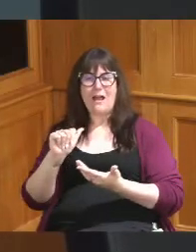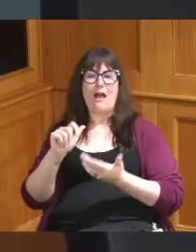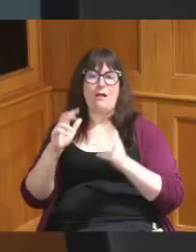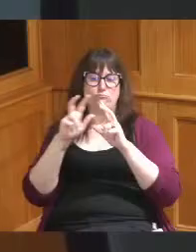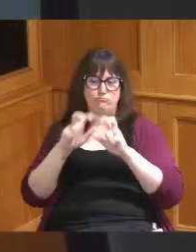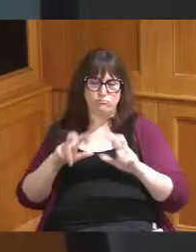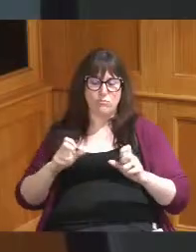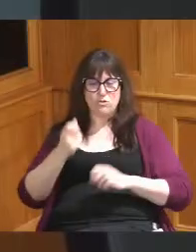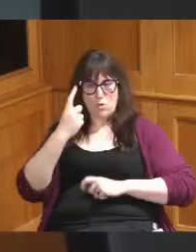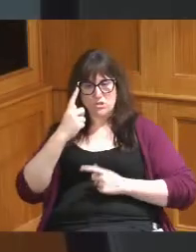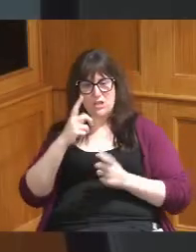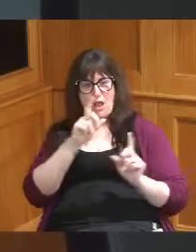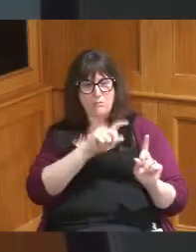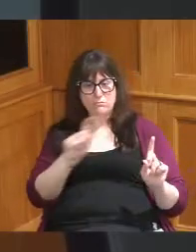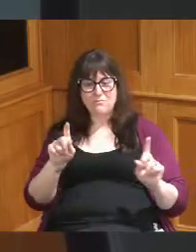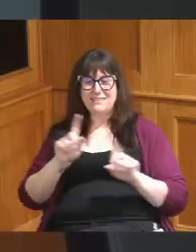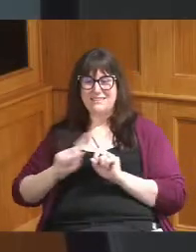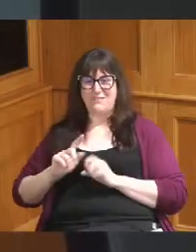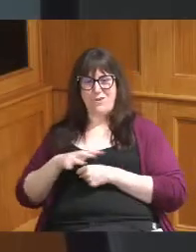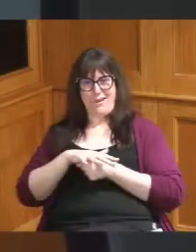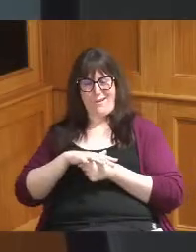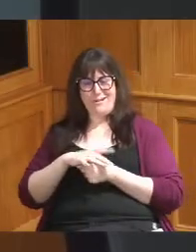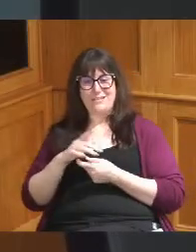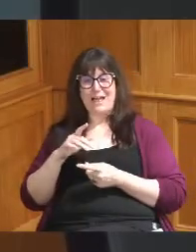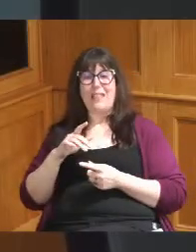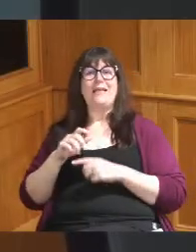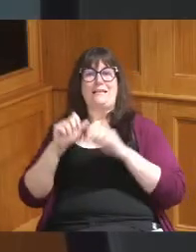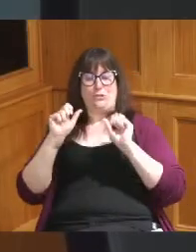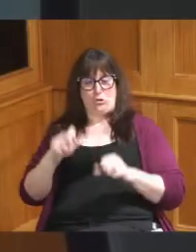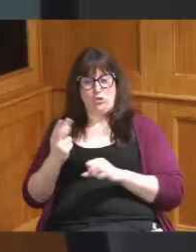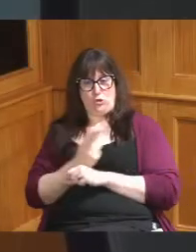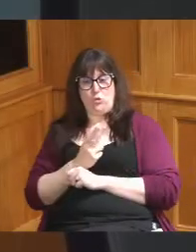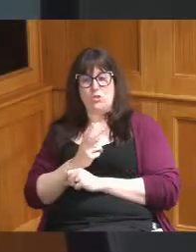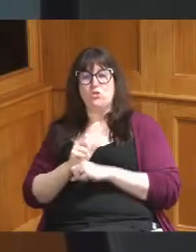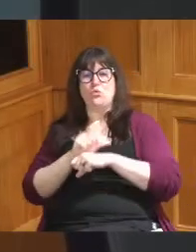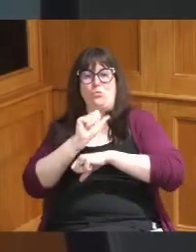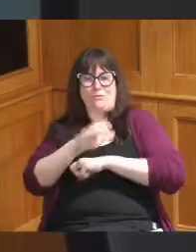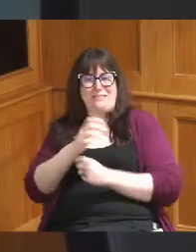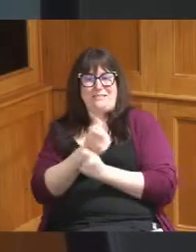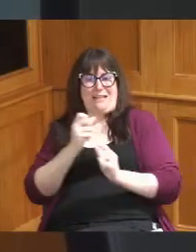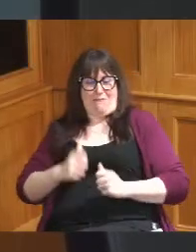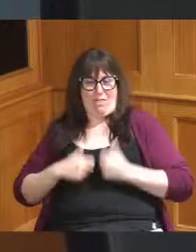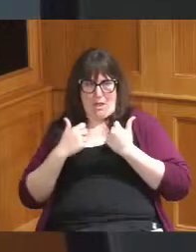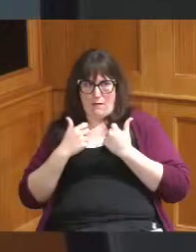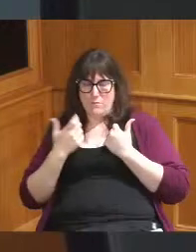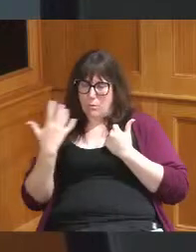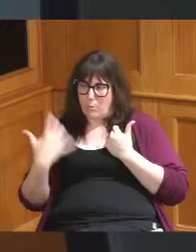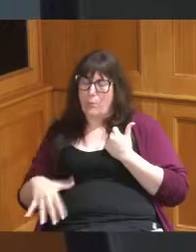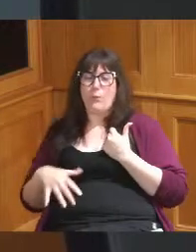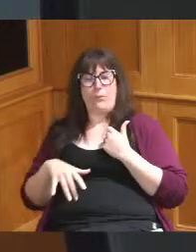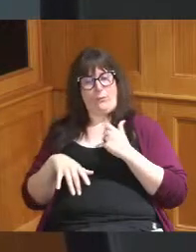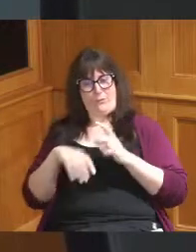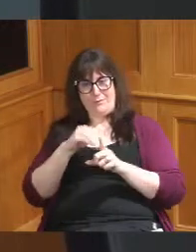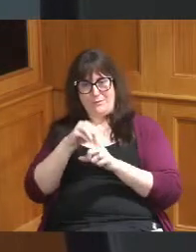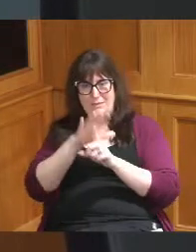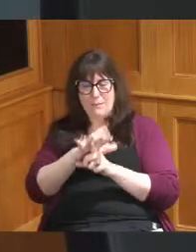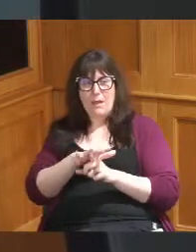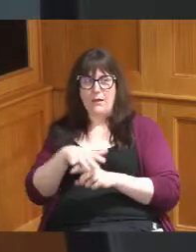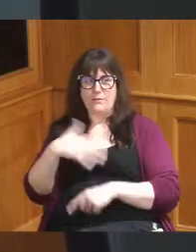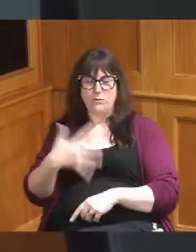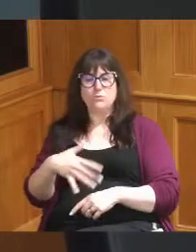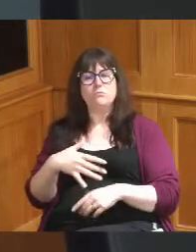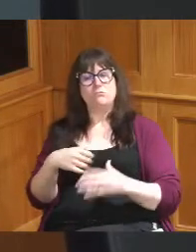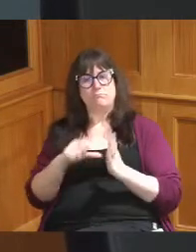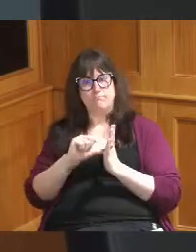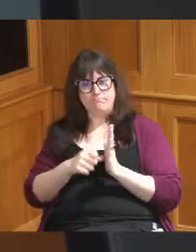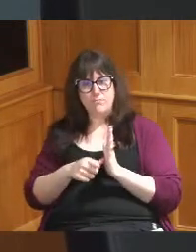the trends were, and using that to save people's lives in this community, because it really had a tremendous impact. So you talked a little bit